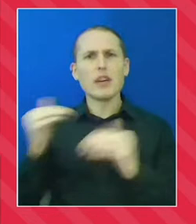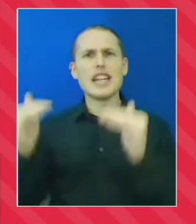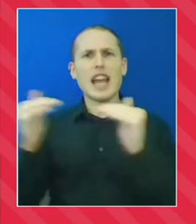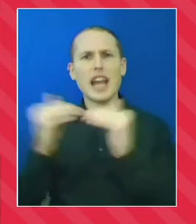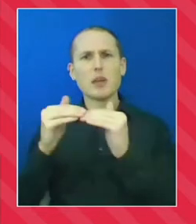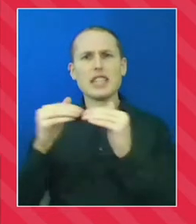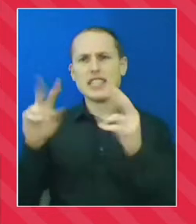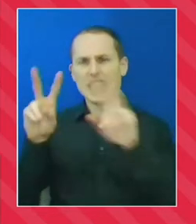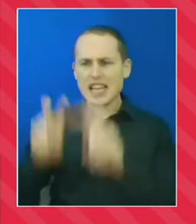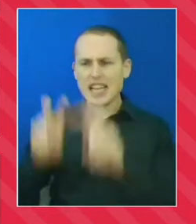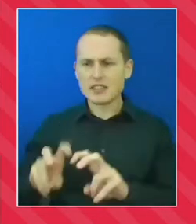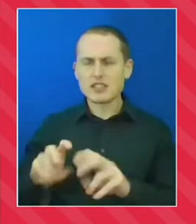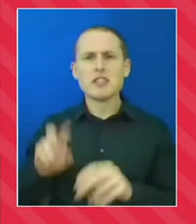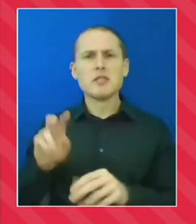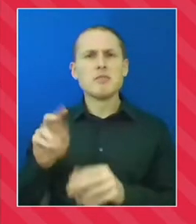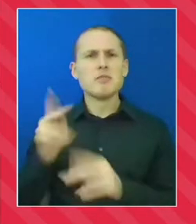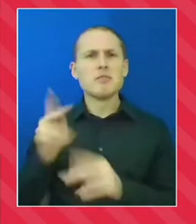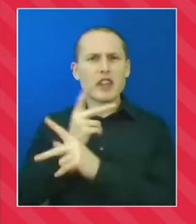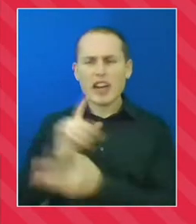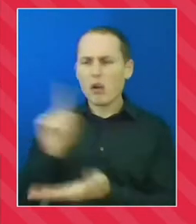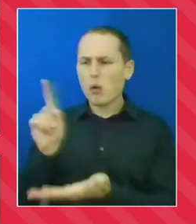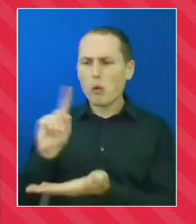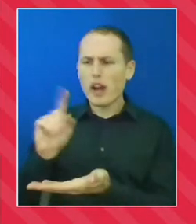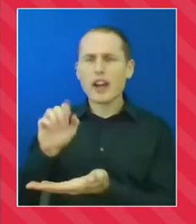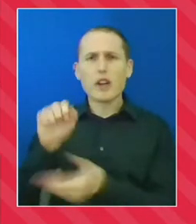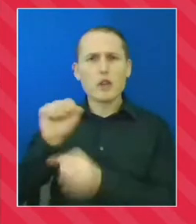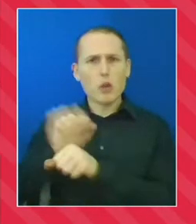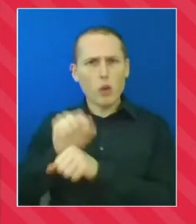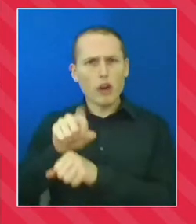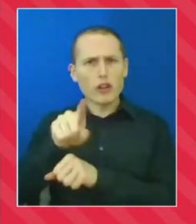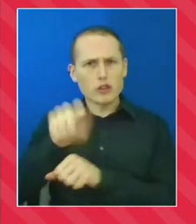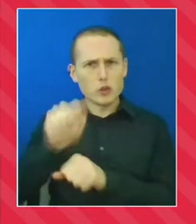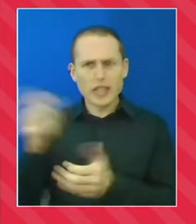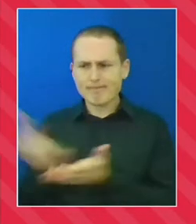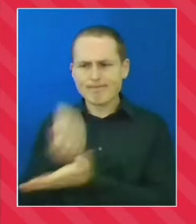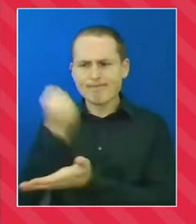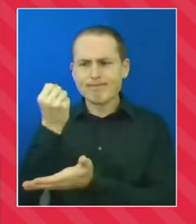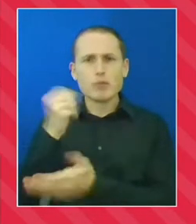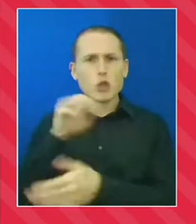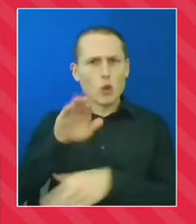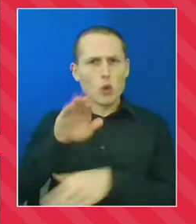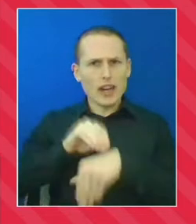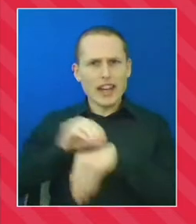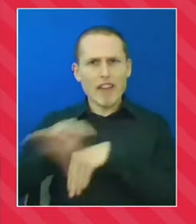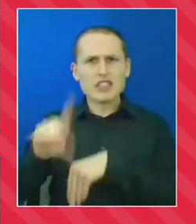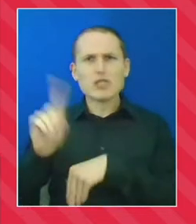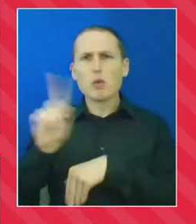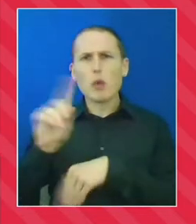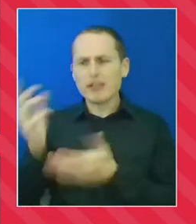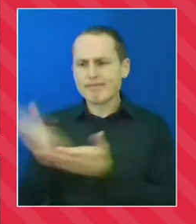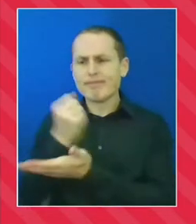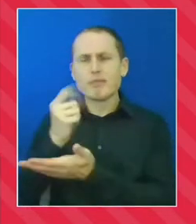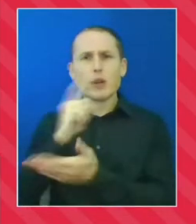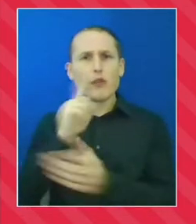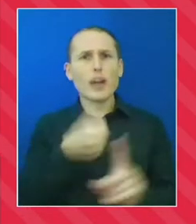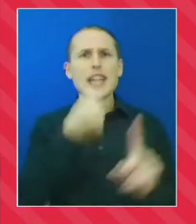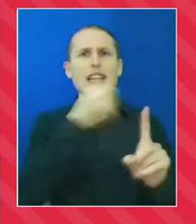you leverage the work and the influence that you have to really have an impact when it comes to